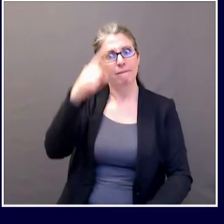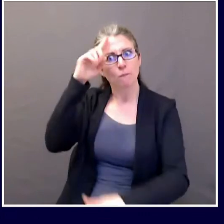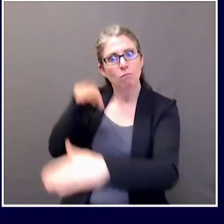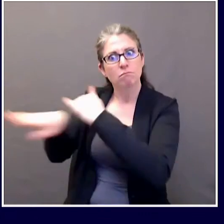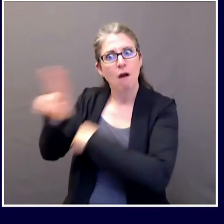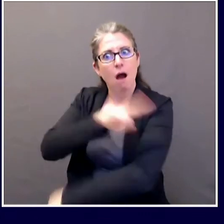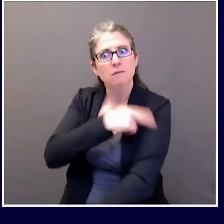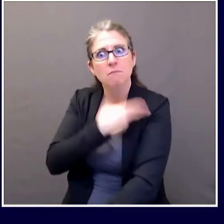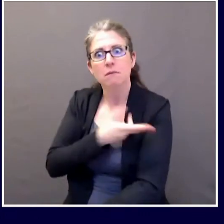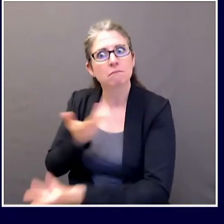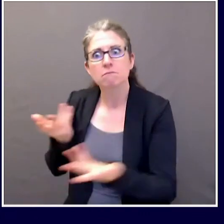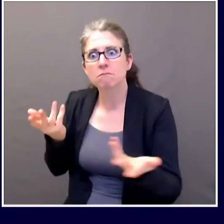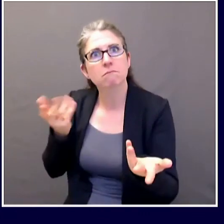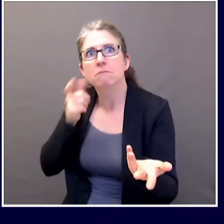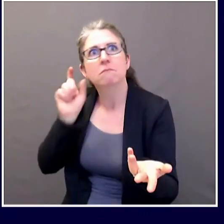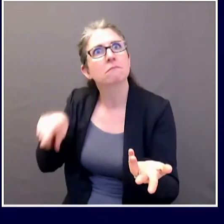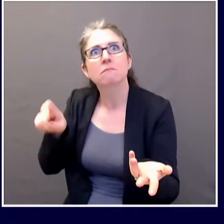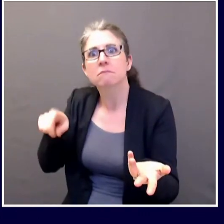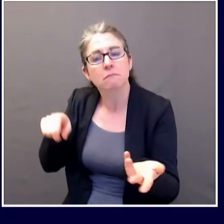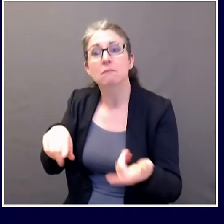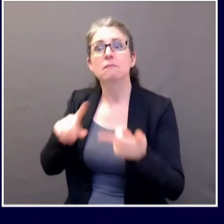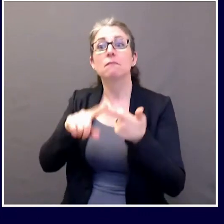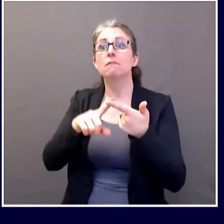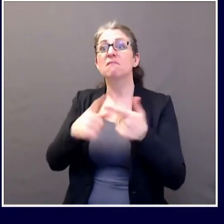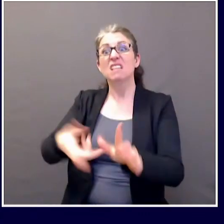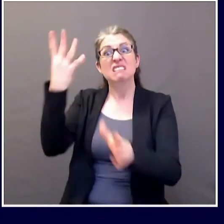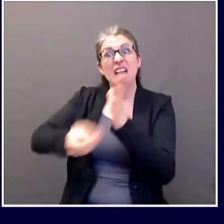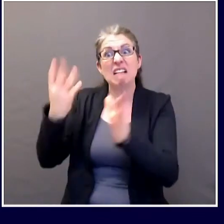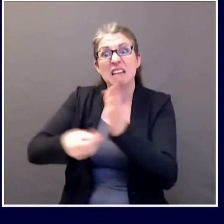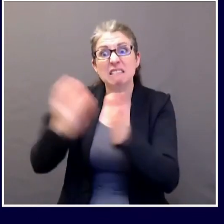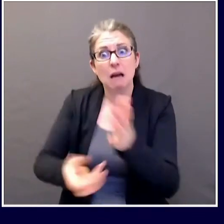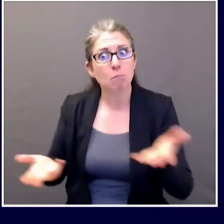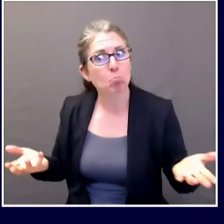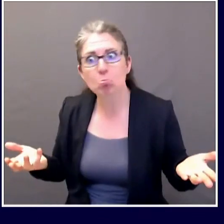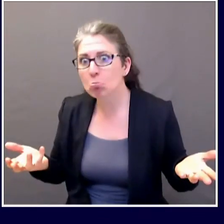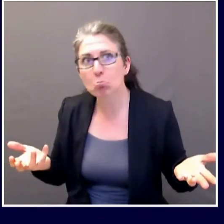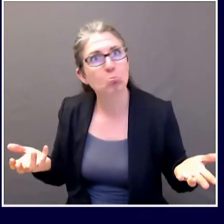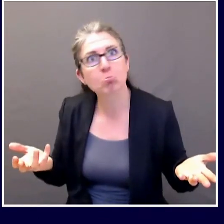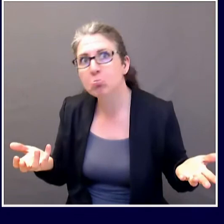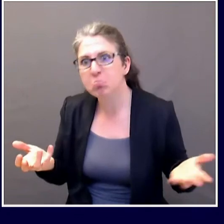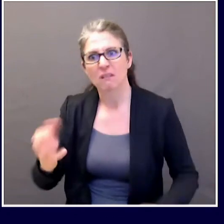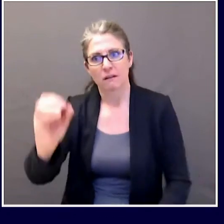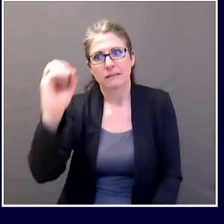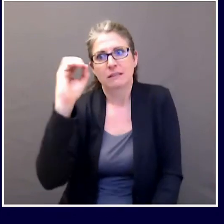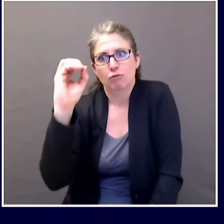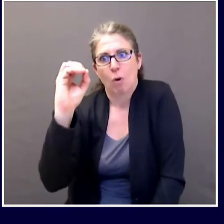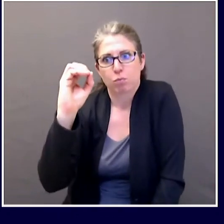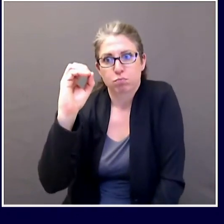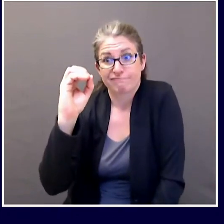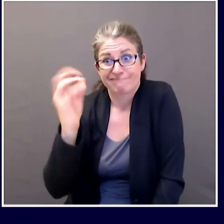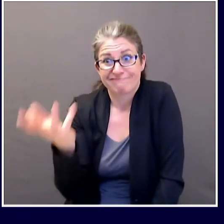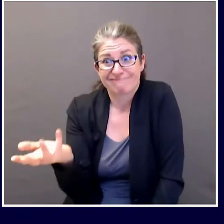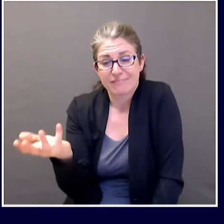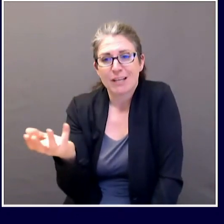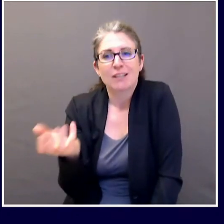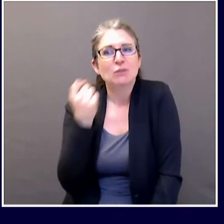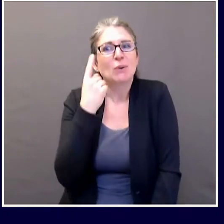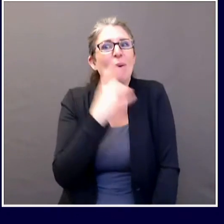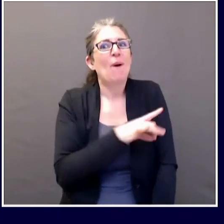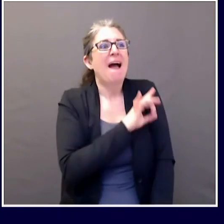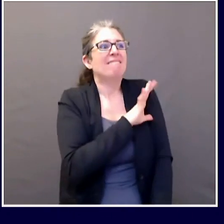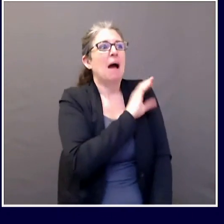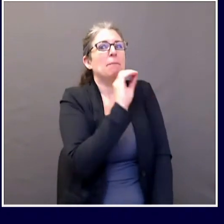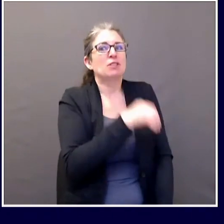deaths, starting 28 days after the single dose of vaccine. There was a clear effect of the